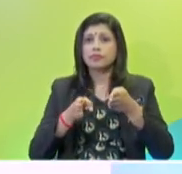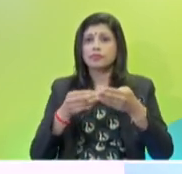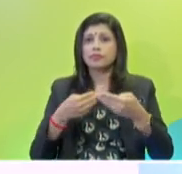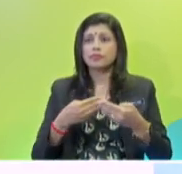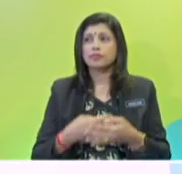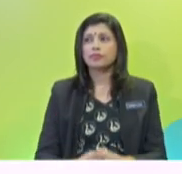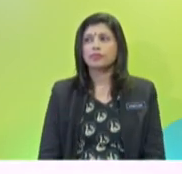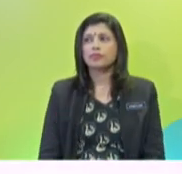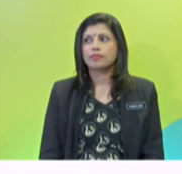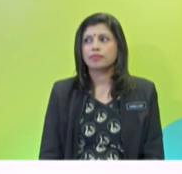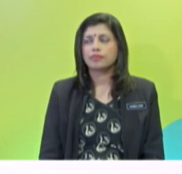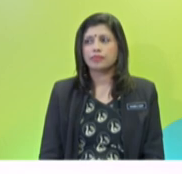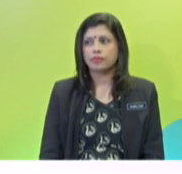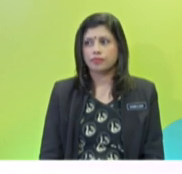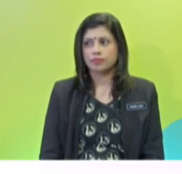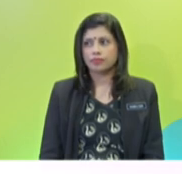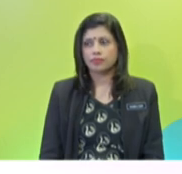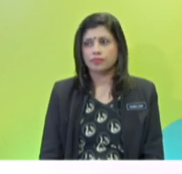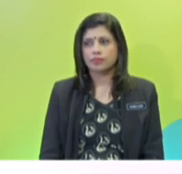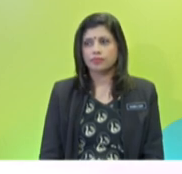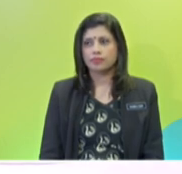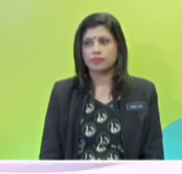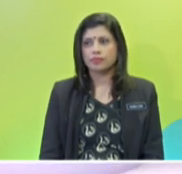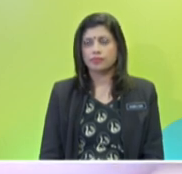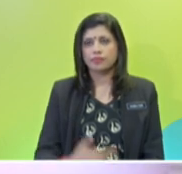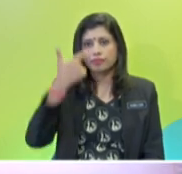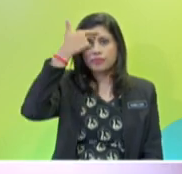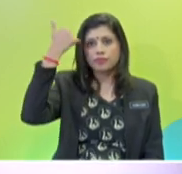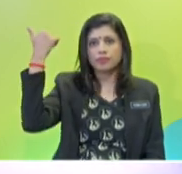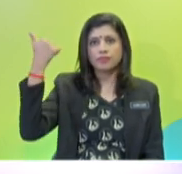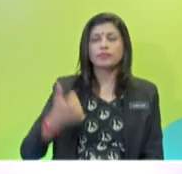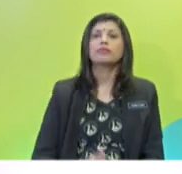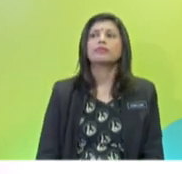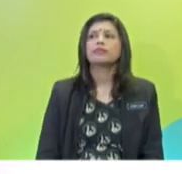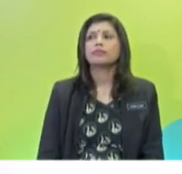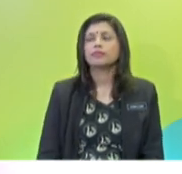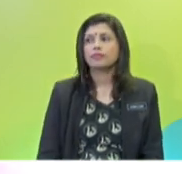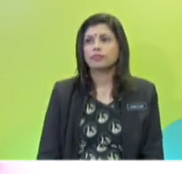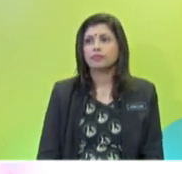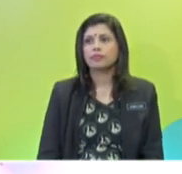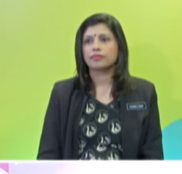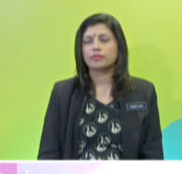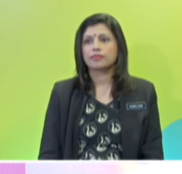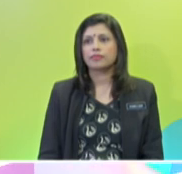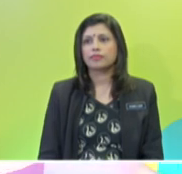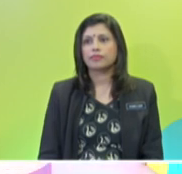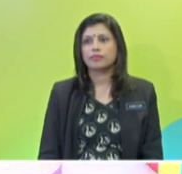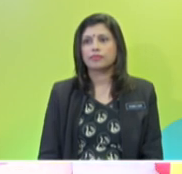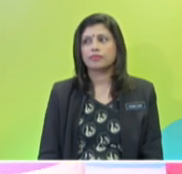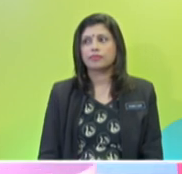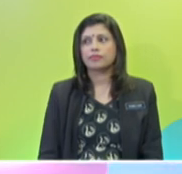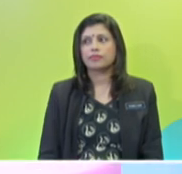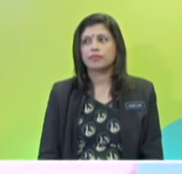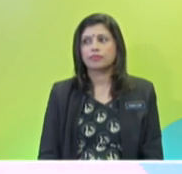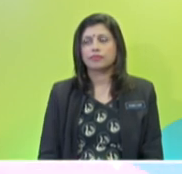Mark's motorbike was stolen because he forgot the lock. To lock